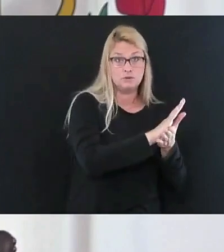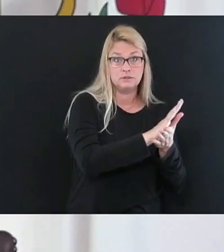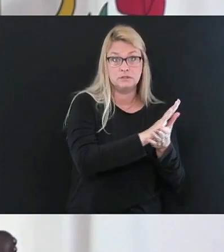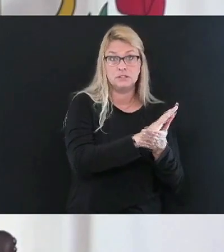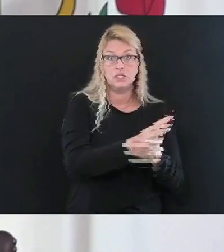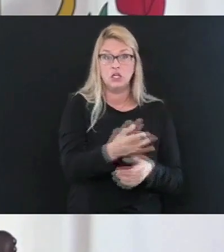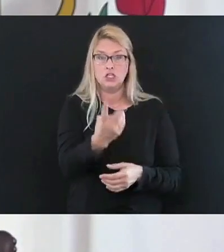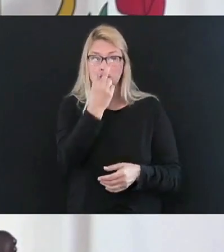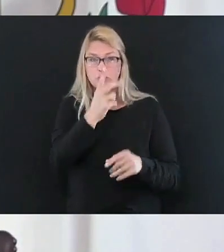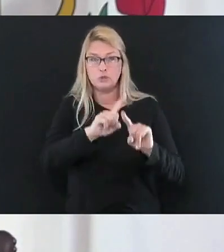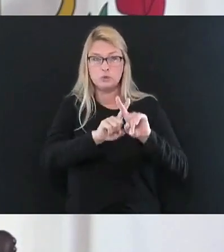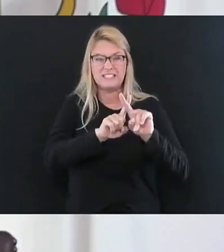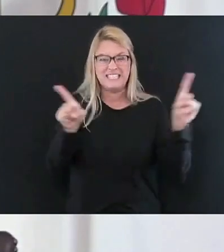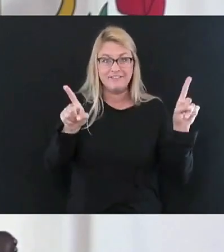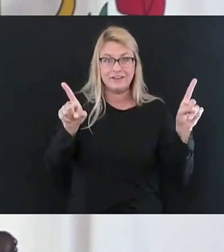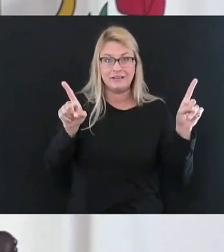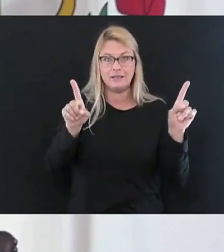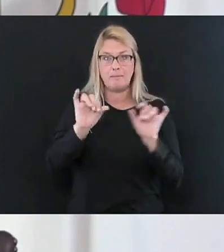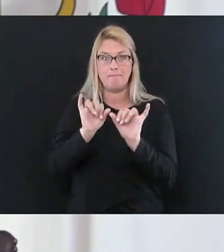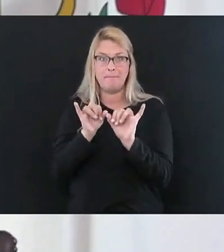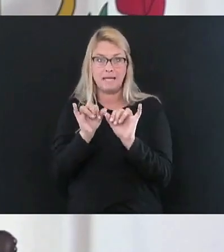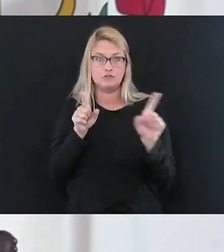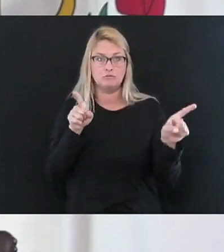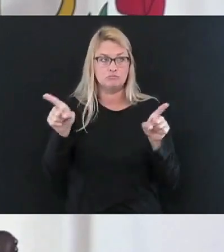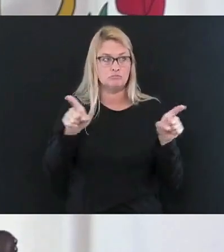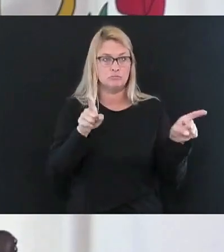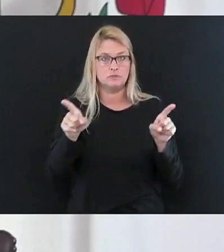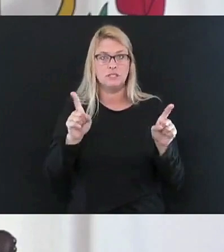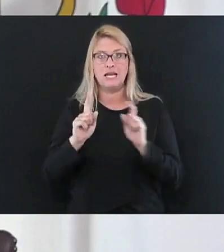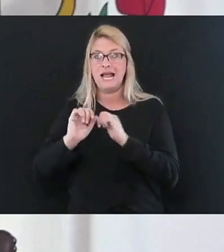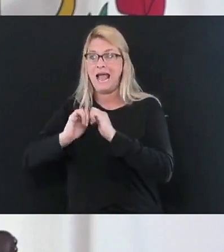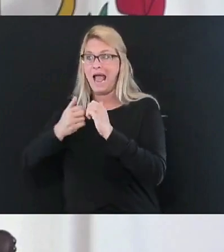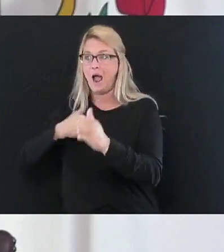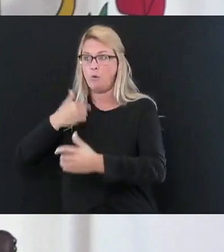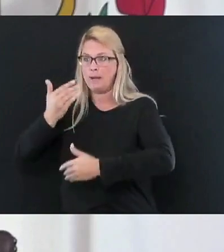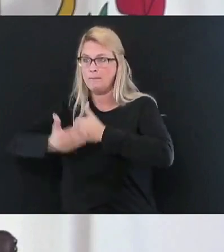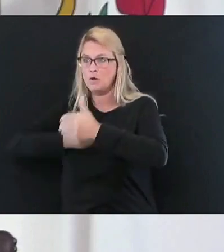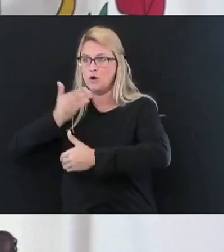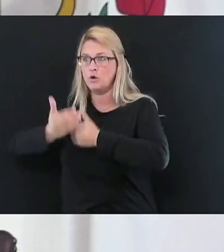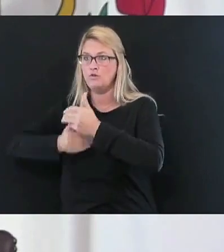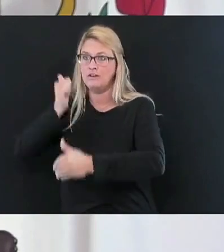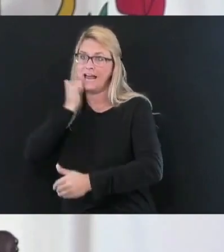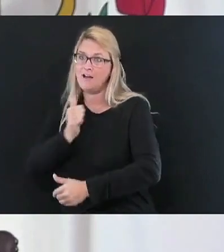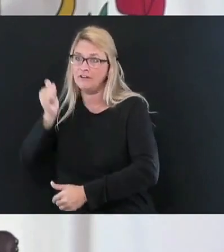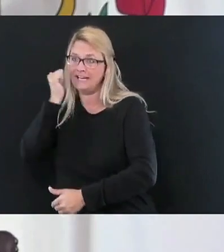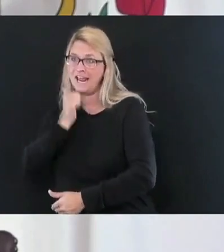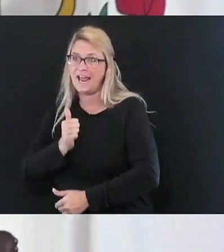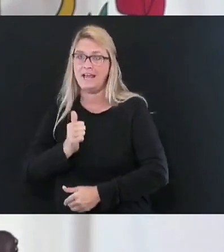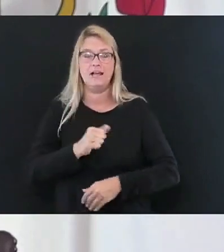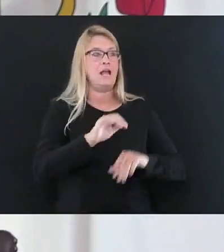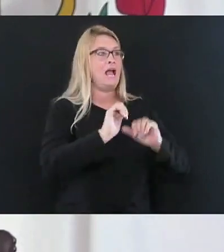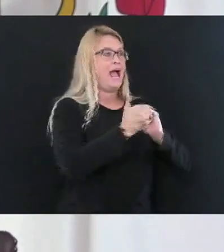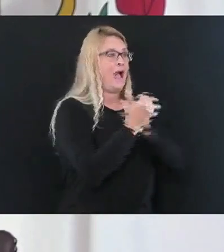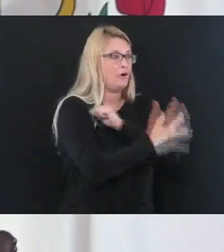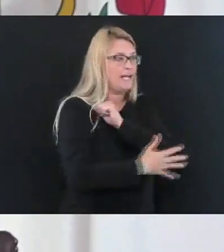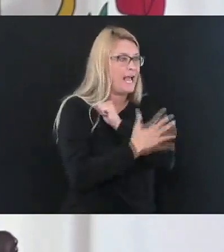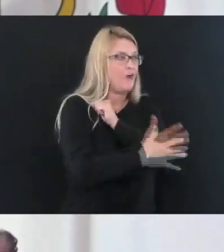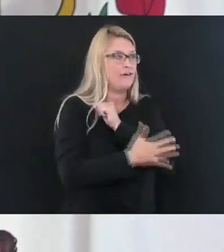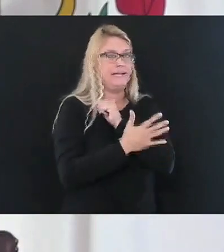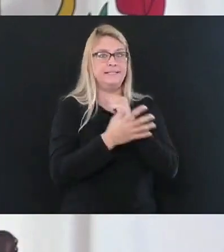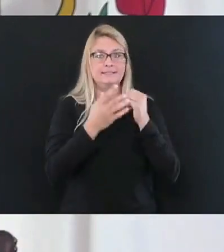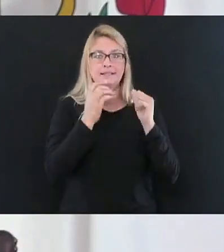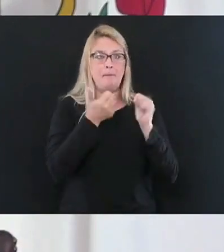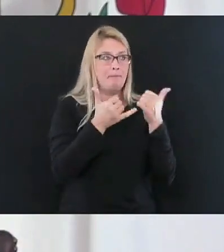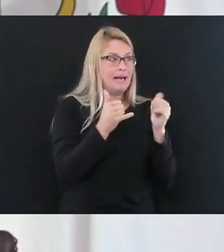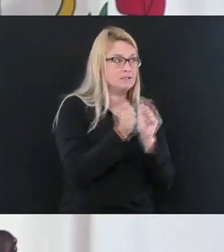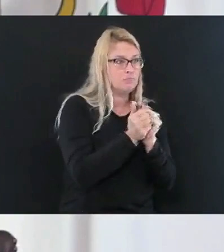different mechanisms to measure what's going on and how we move and how we go county to county and how we play